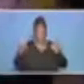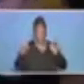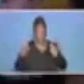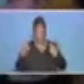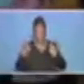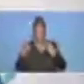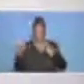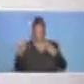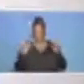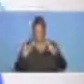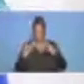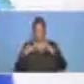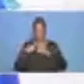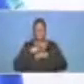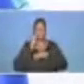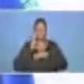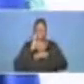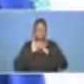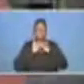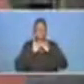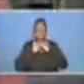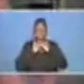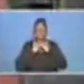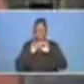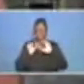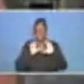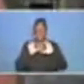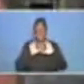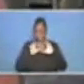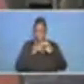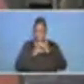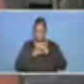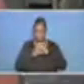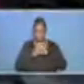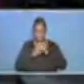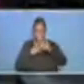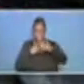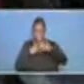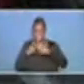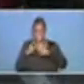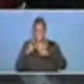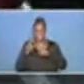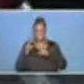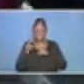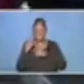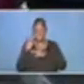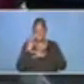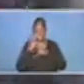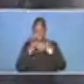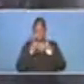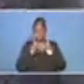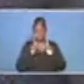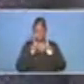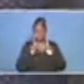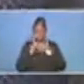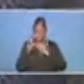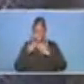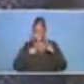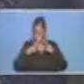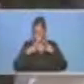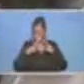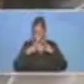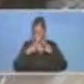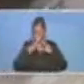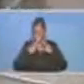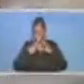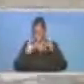doing these events. Carly Finch and Stephanie Howard were two of 56 international travel writers this time around, assisting in boosting